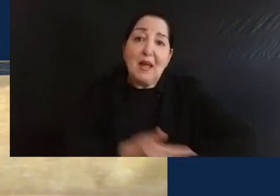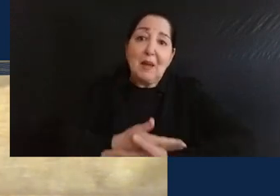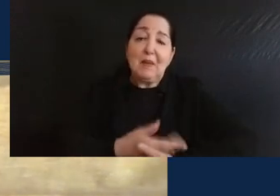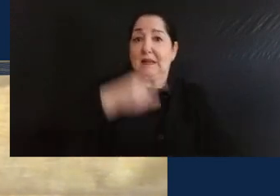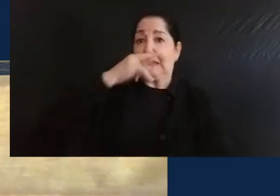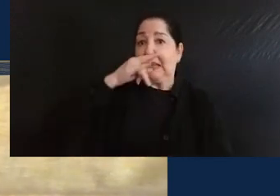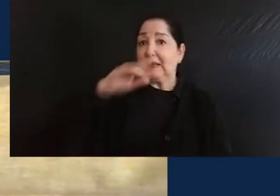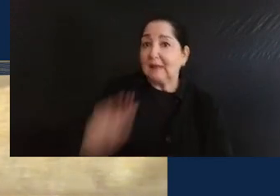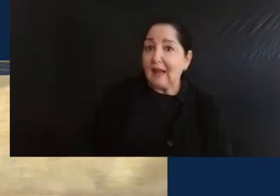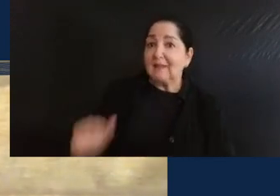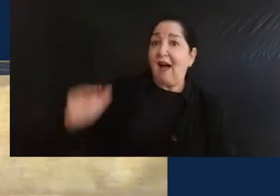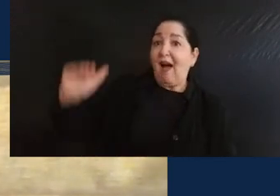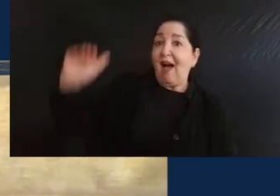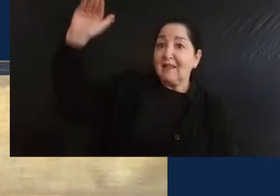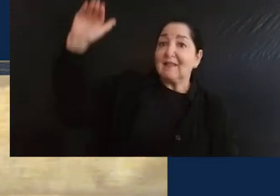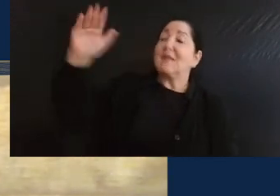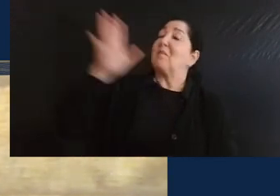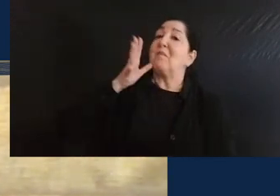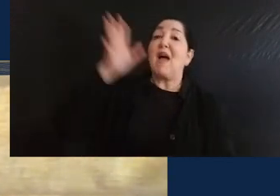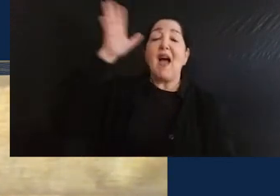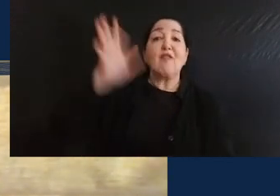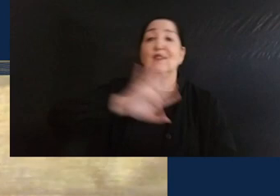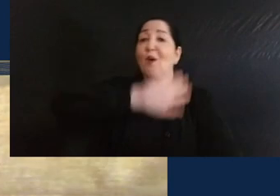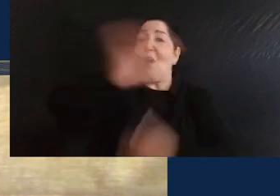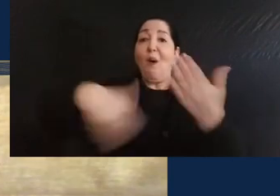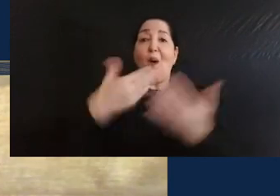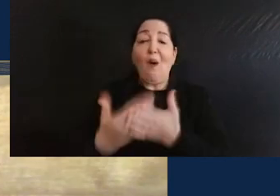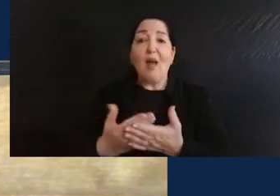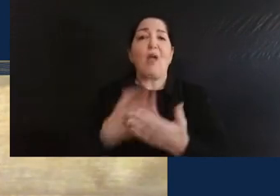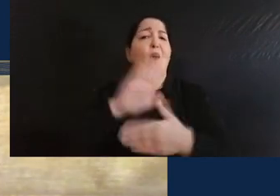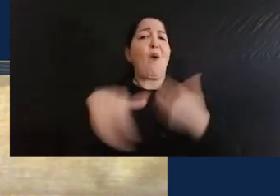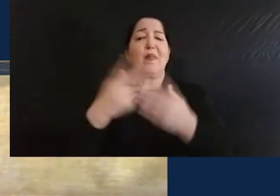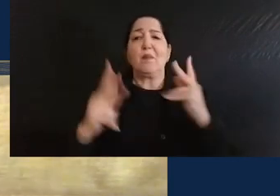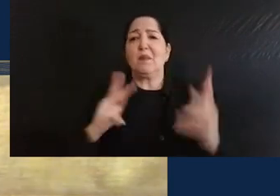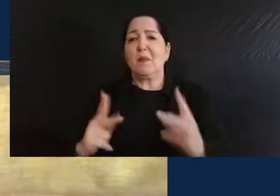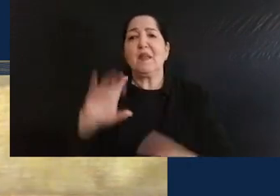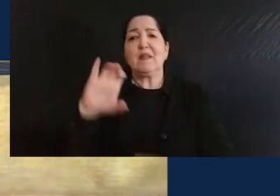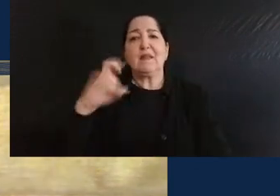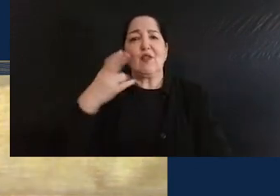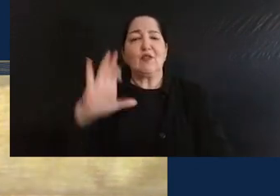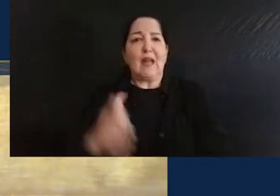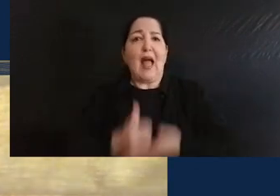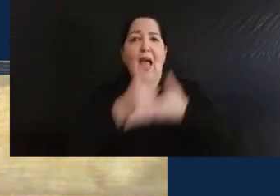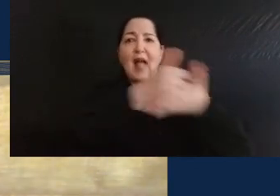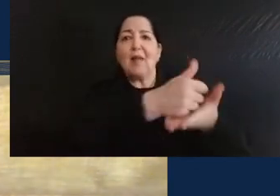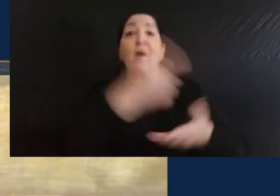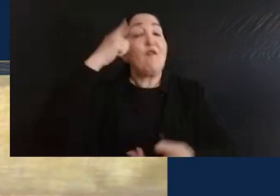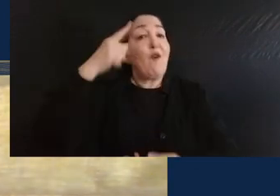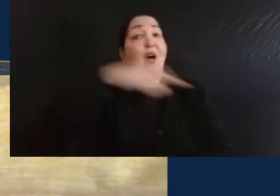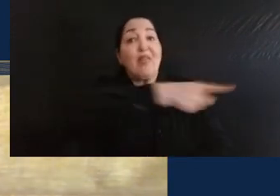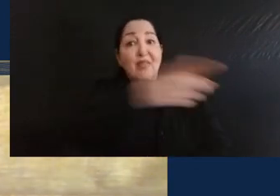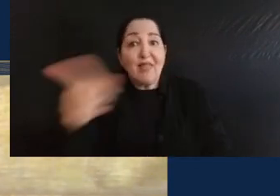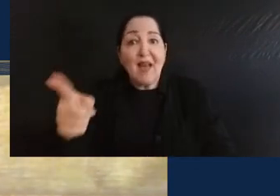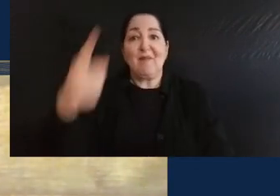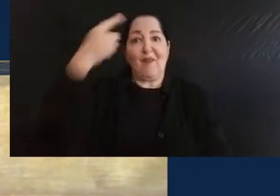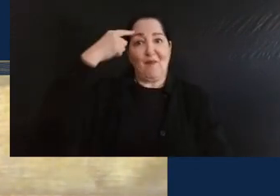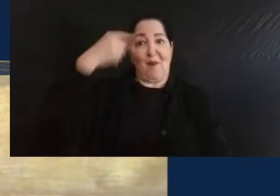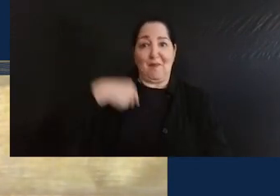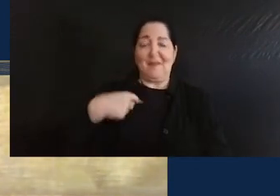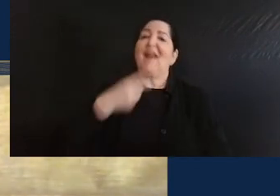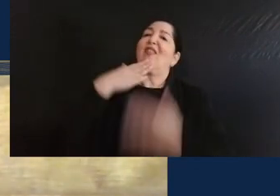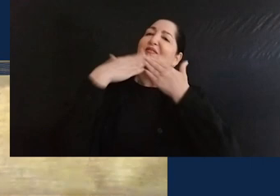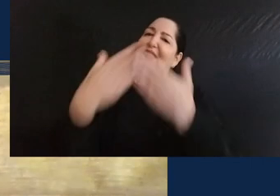deaf. On behalf of all the babies, kids, adults, and parents, and all the people CHC